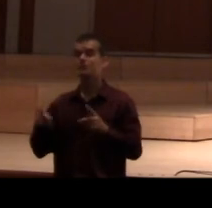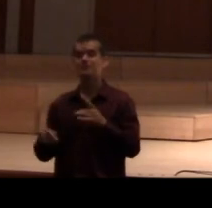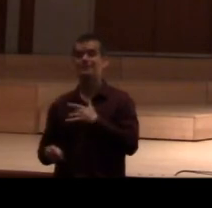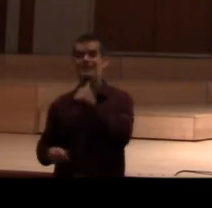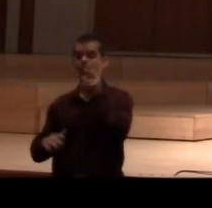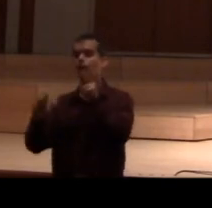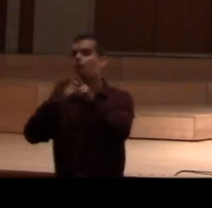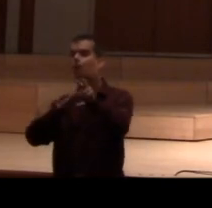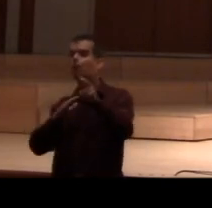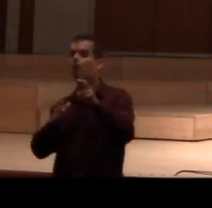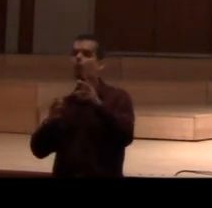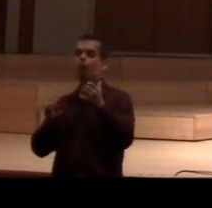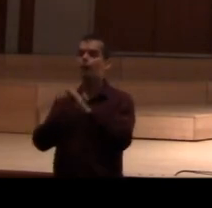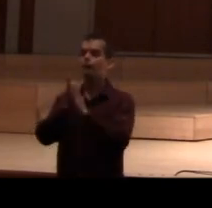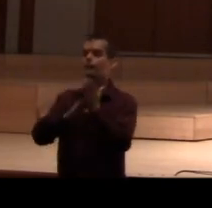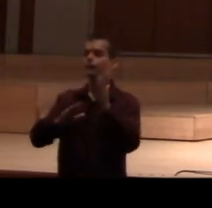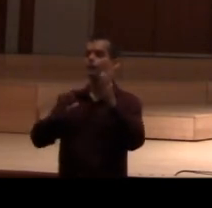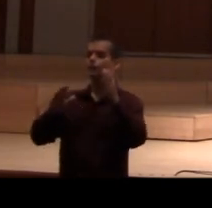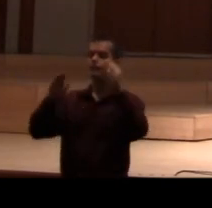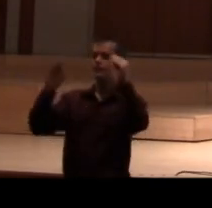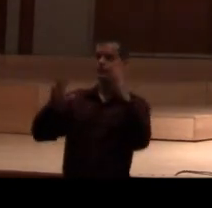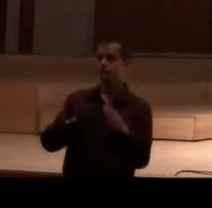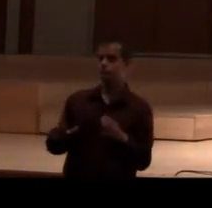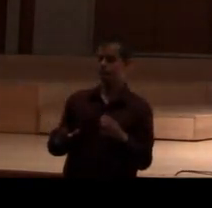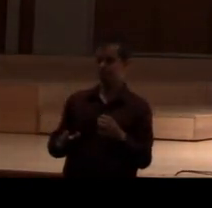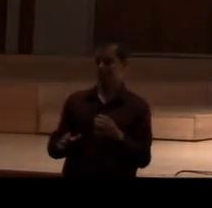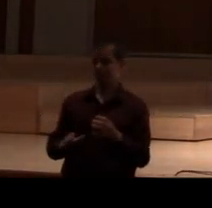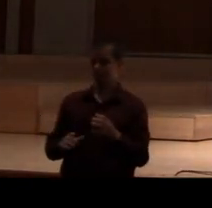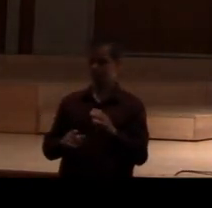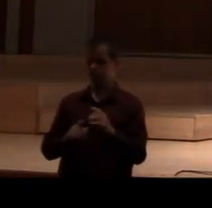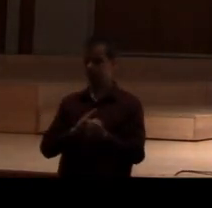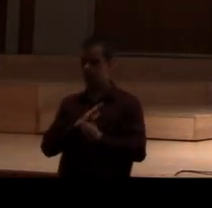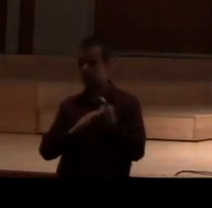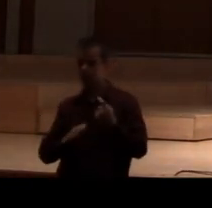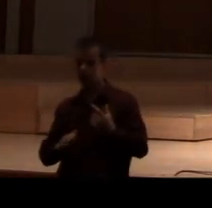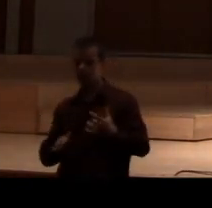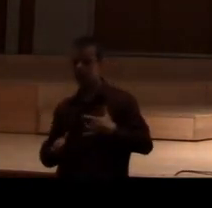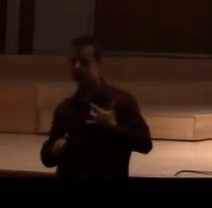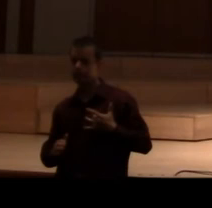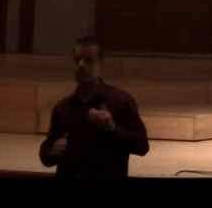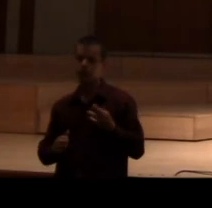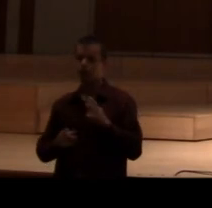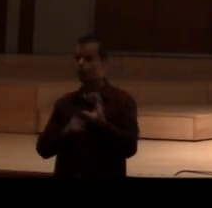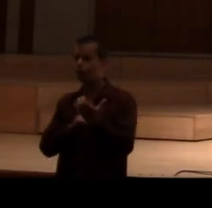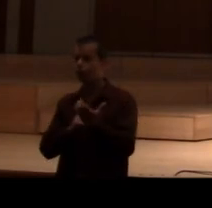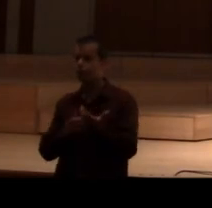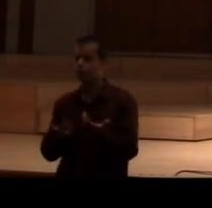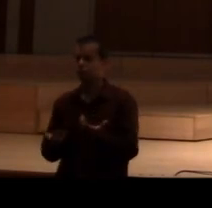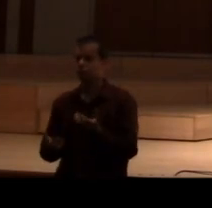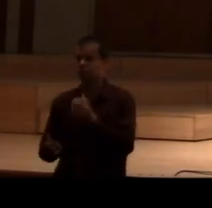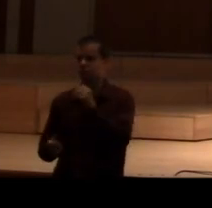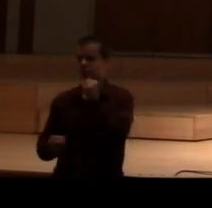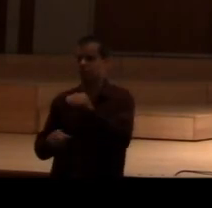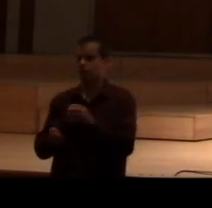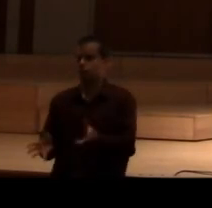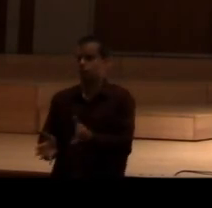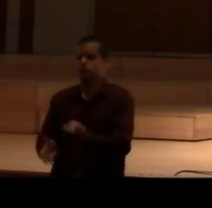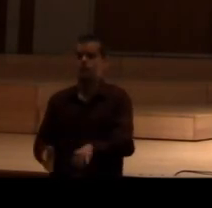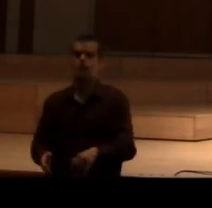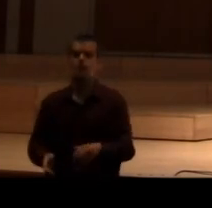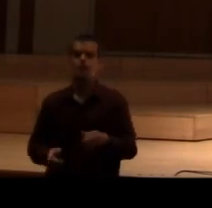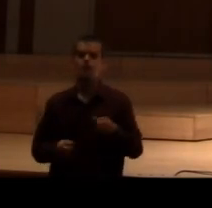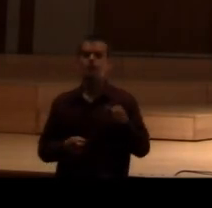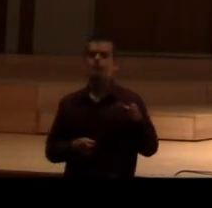teacher automatically or culturally. In fact, my mom is from China, so I know a little bit of Chinese. This is the Chinese word for